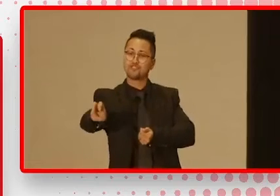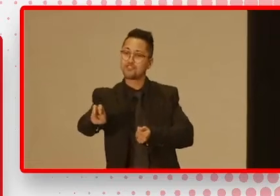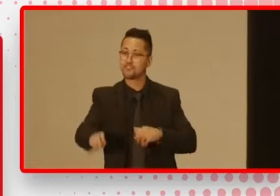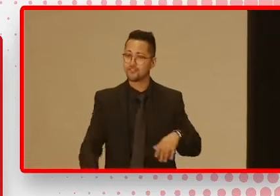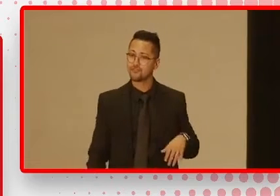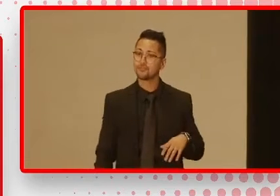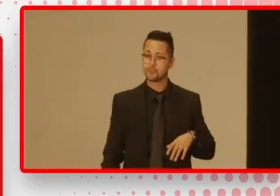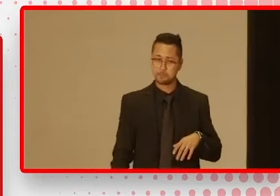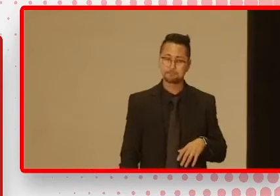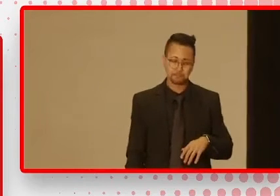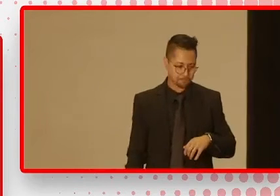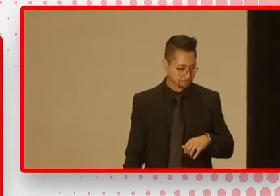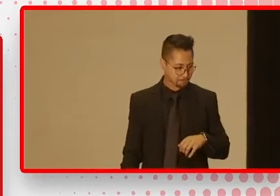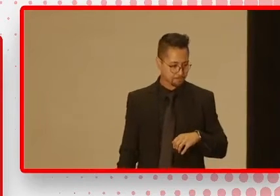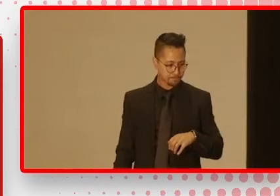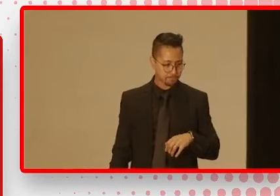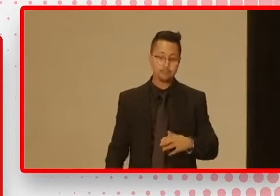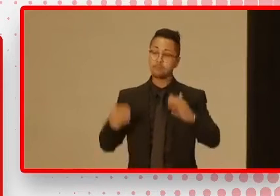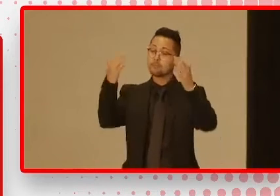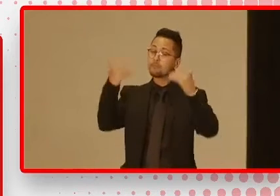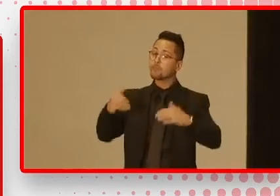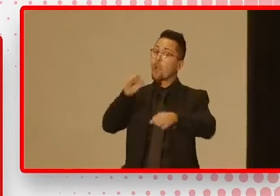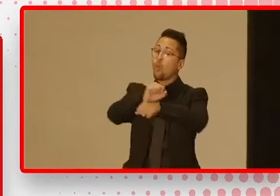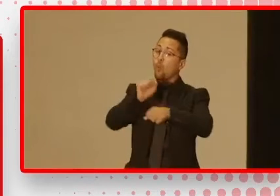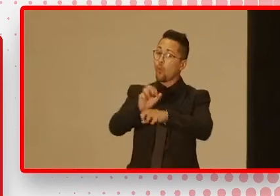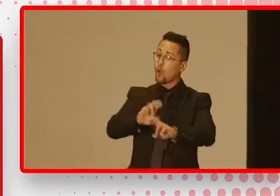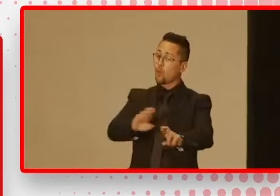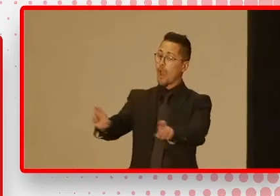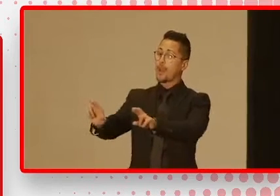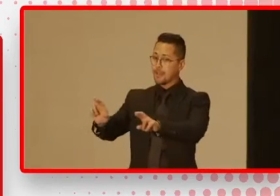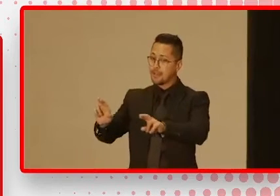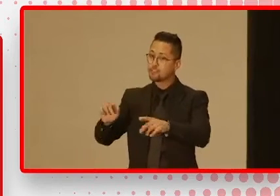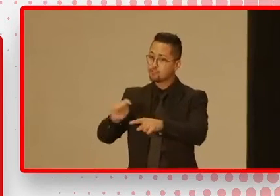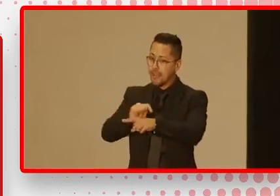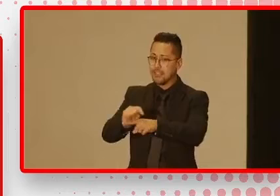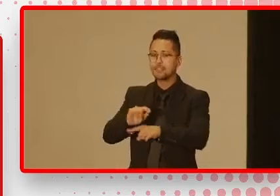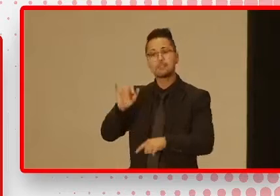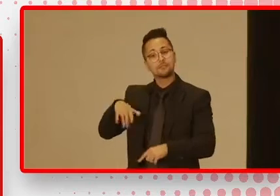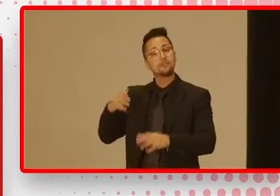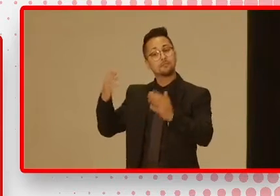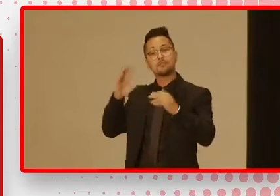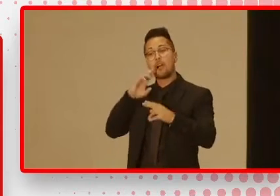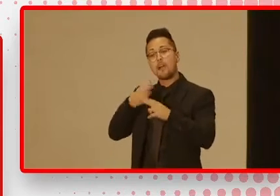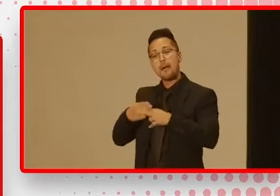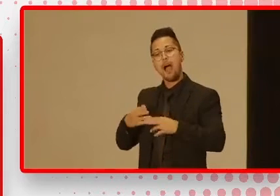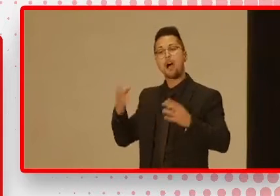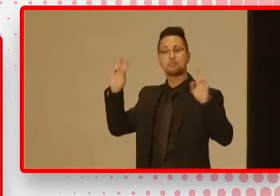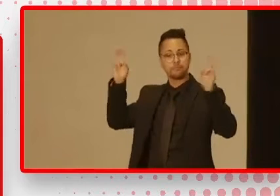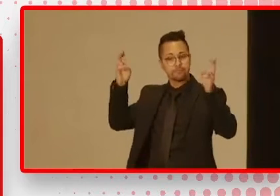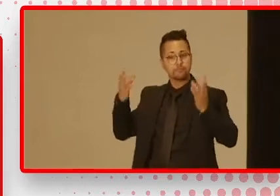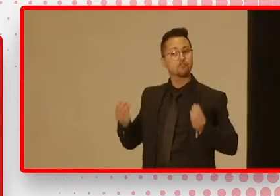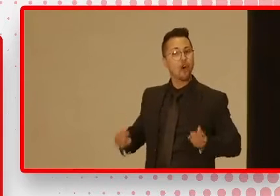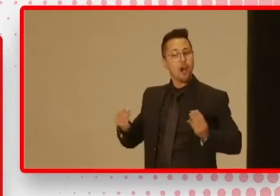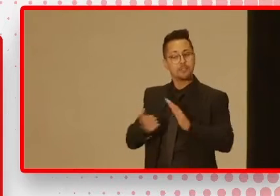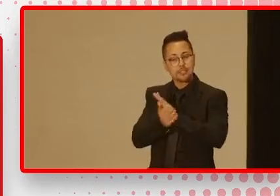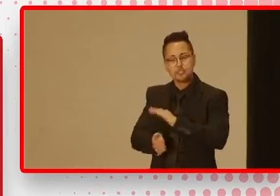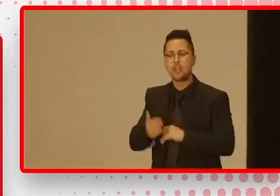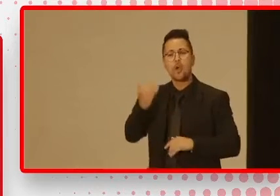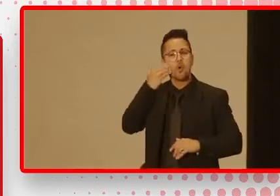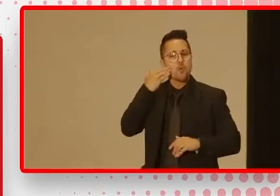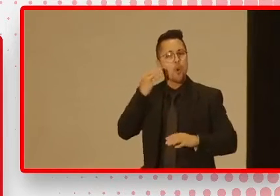Work readiness training. So here's where we talk about those soft skills. And we know businesses and employers have